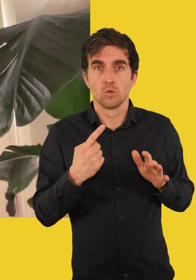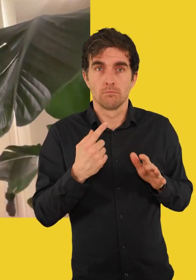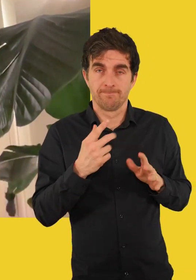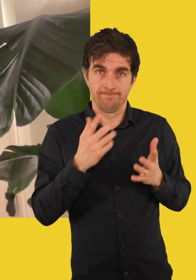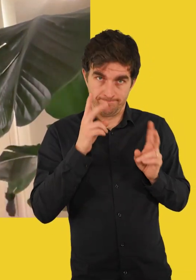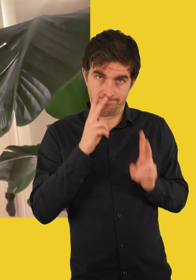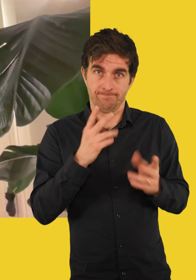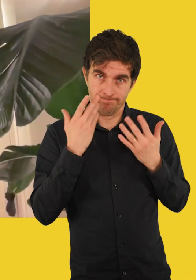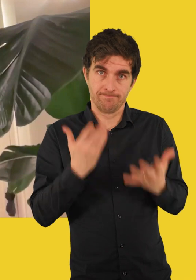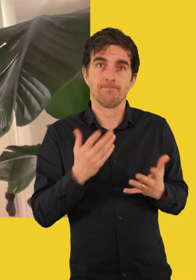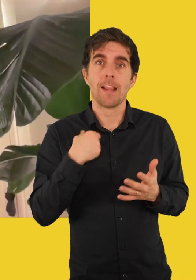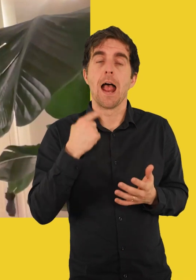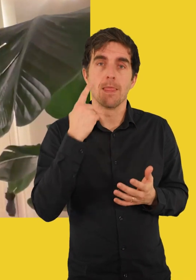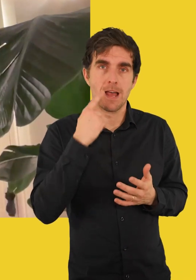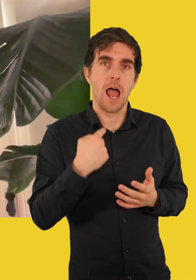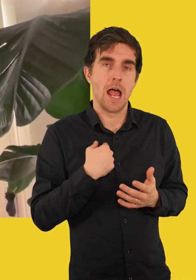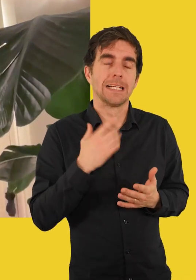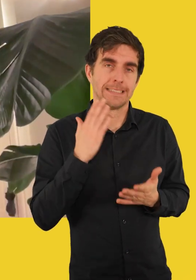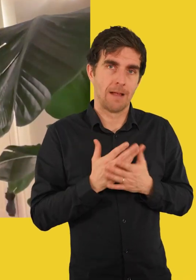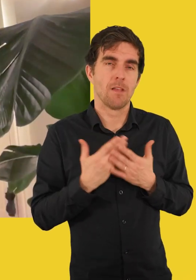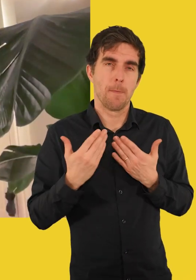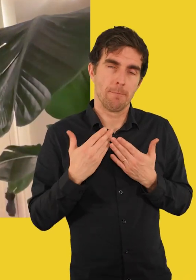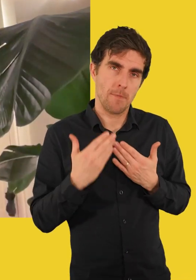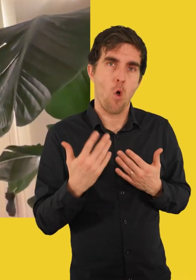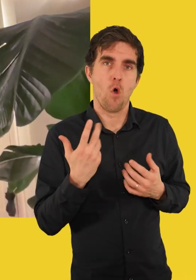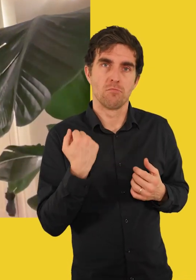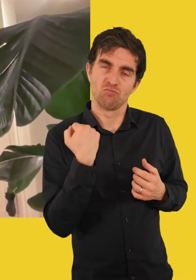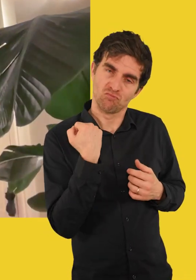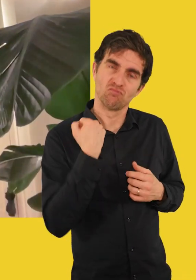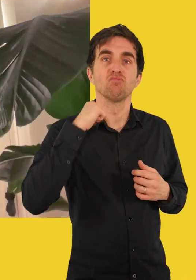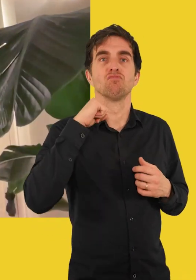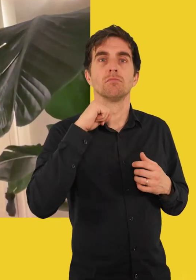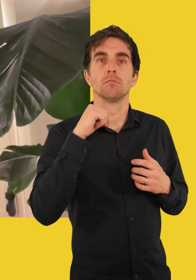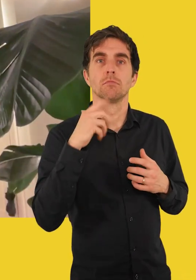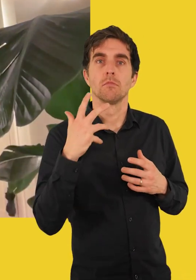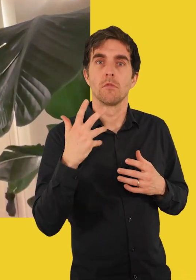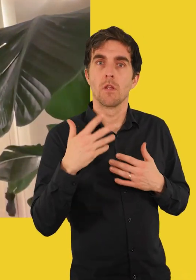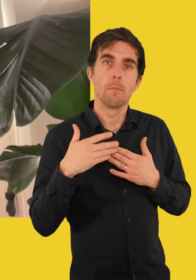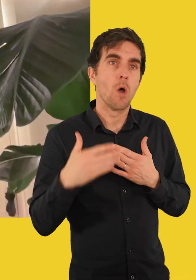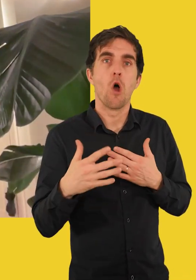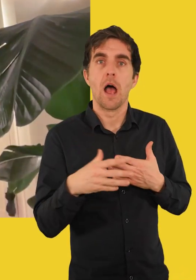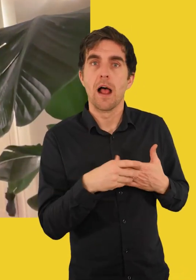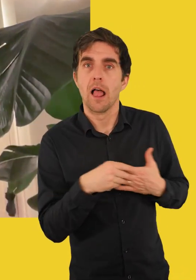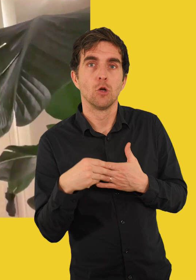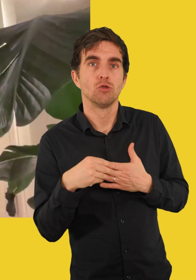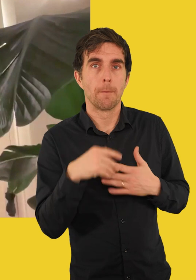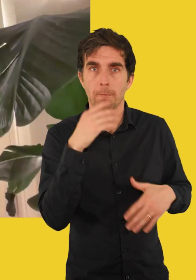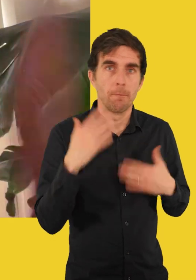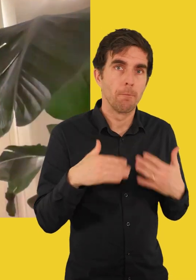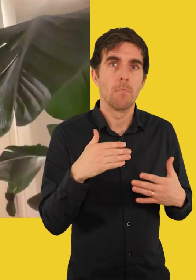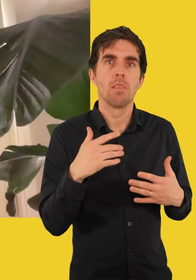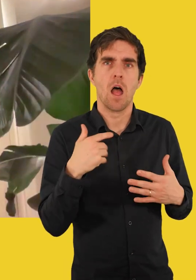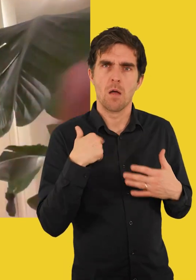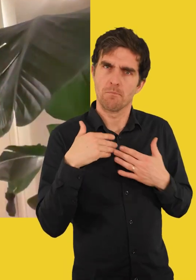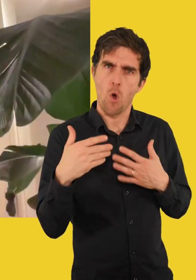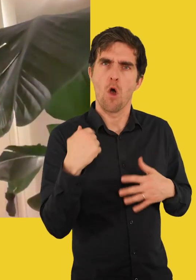that. And I definitely think that I've become much more rebellious after taking on any leadership roles than I